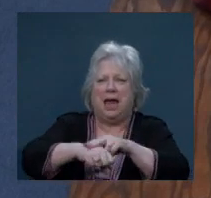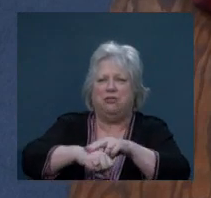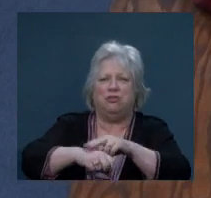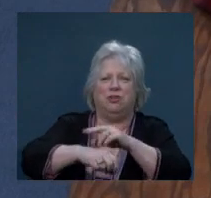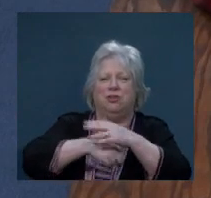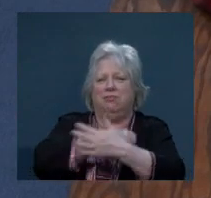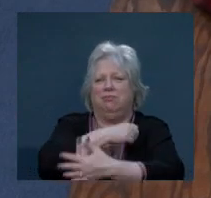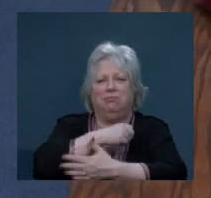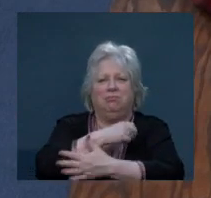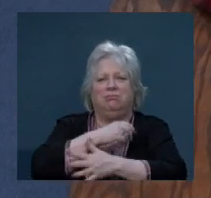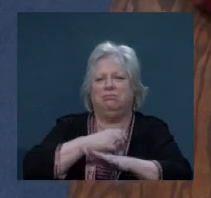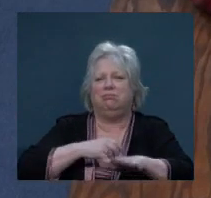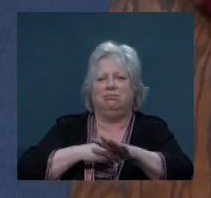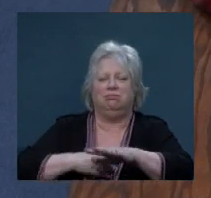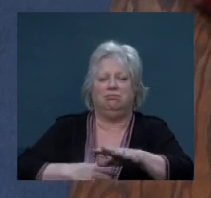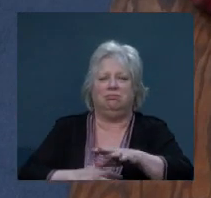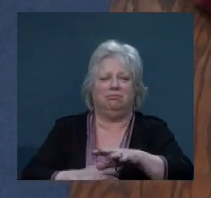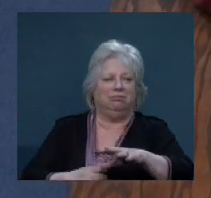people were